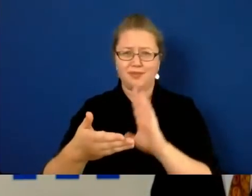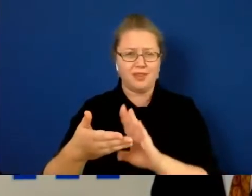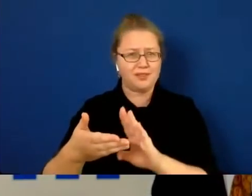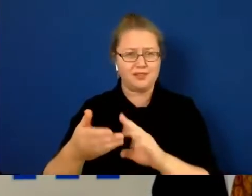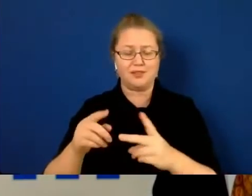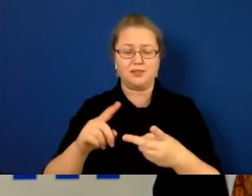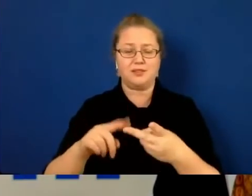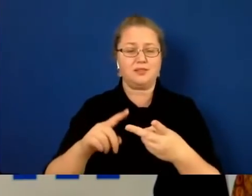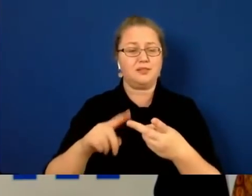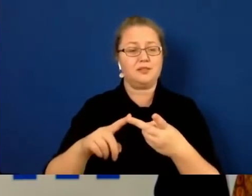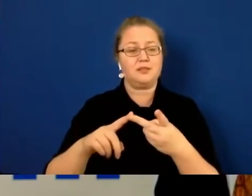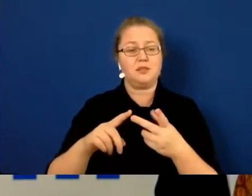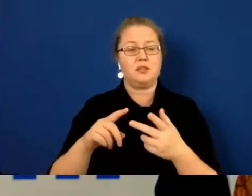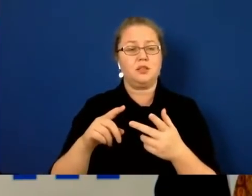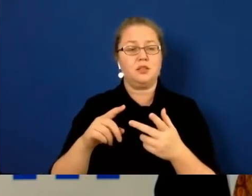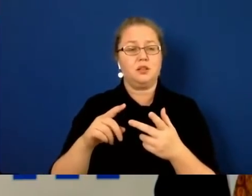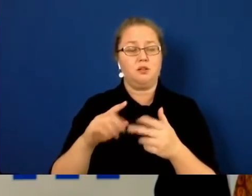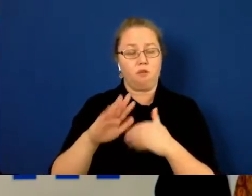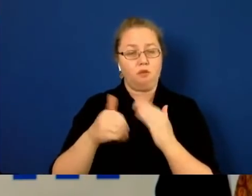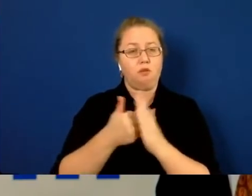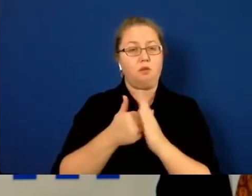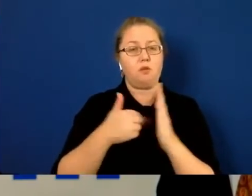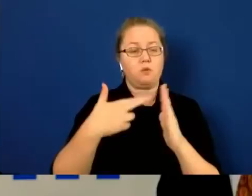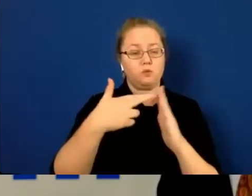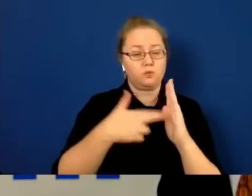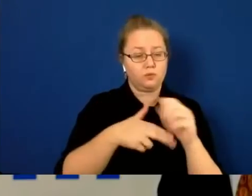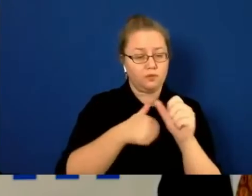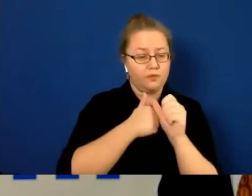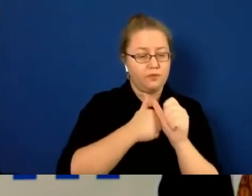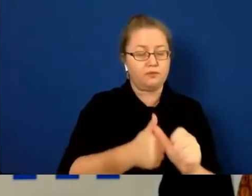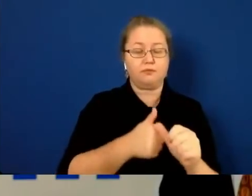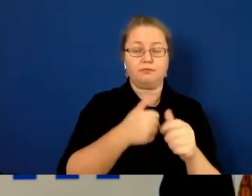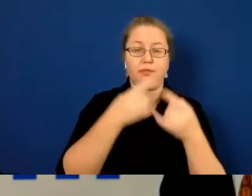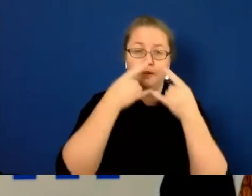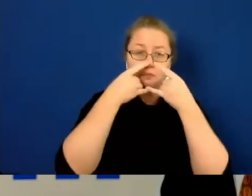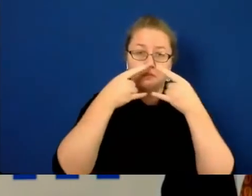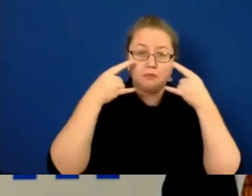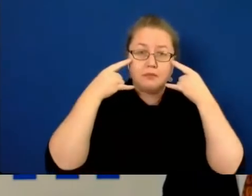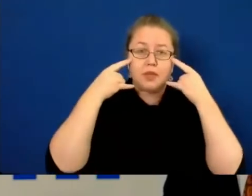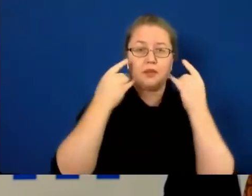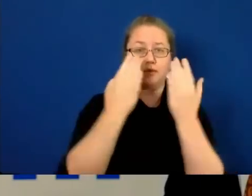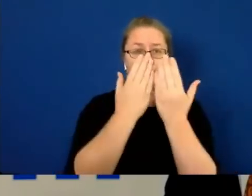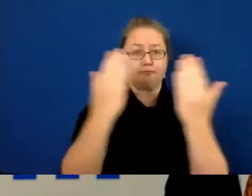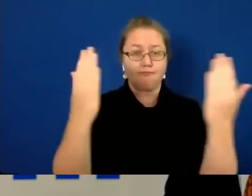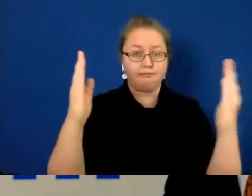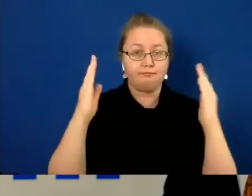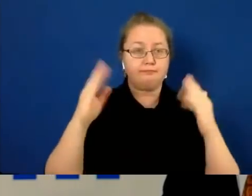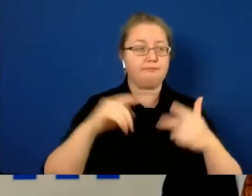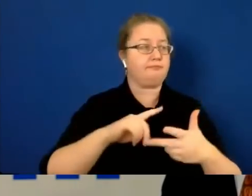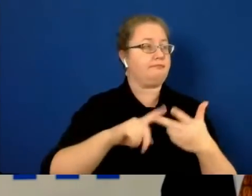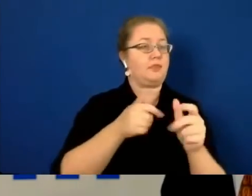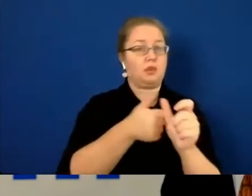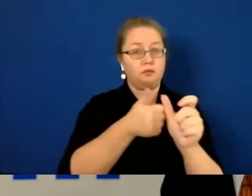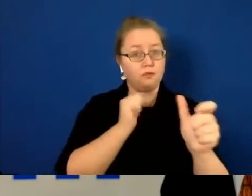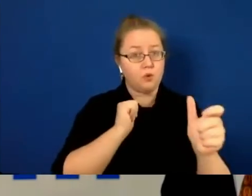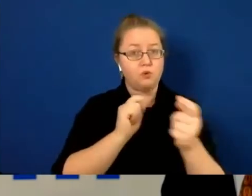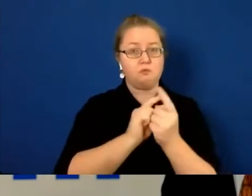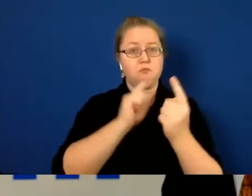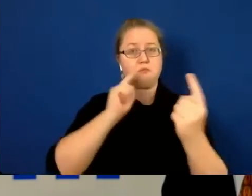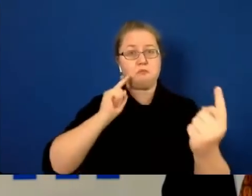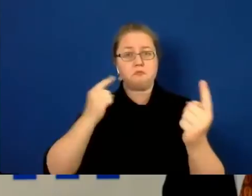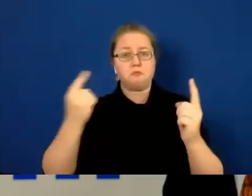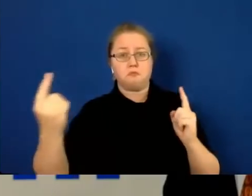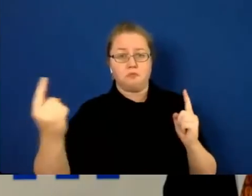in a grocery store with the essential services that keep our communities going. We are all facing these stresses, and we all need to support each